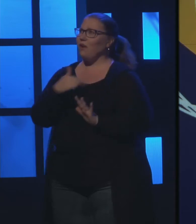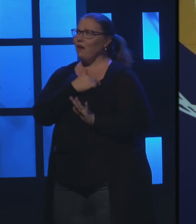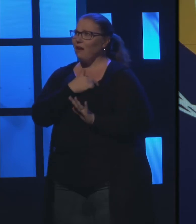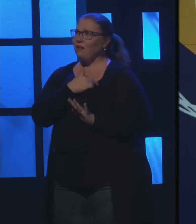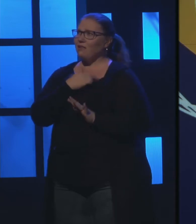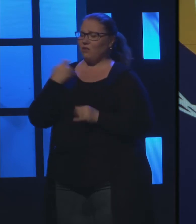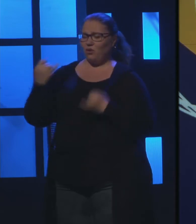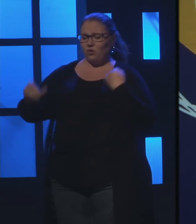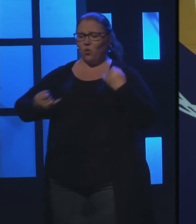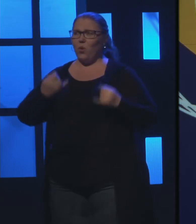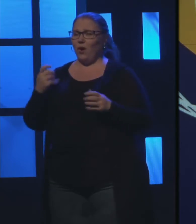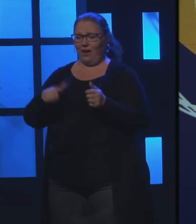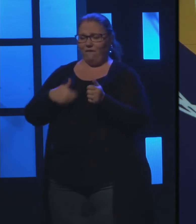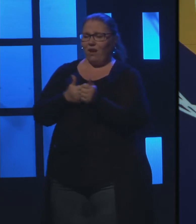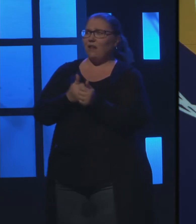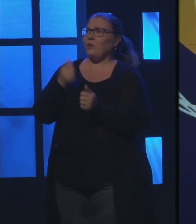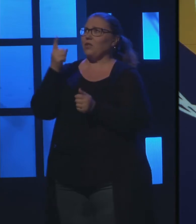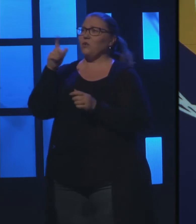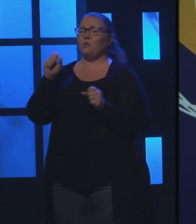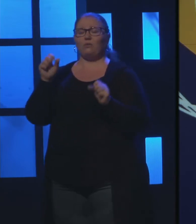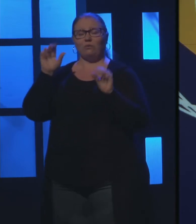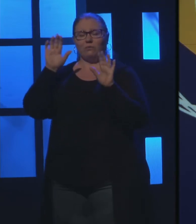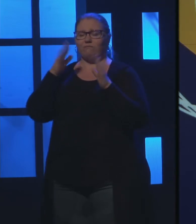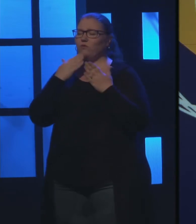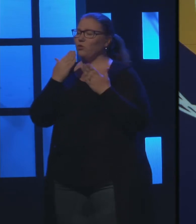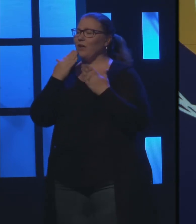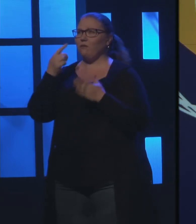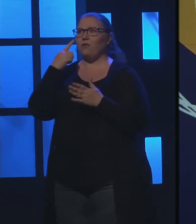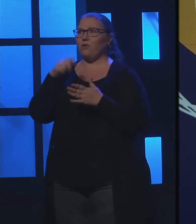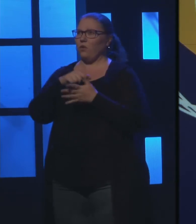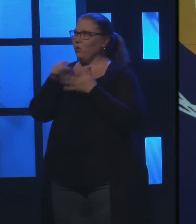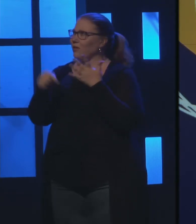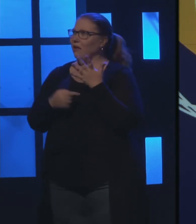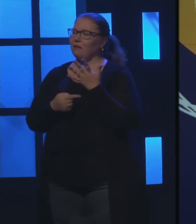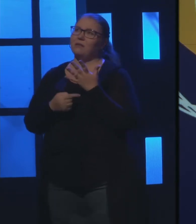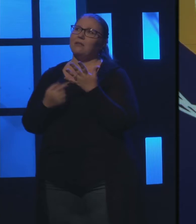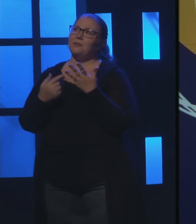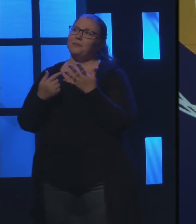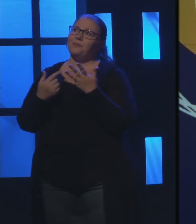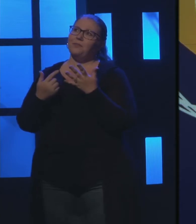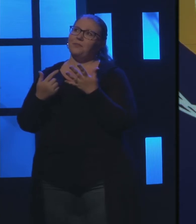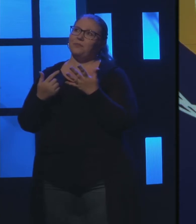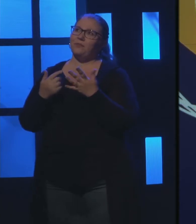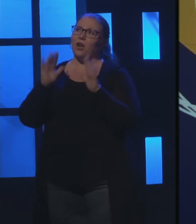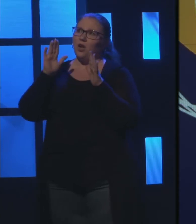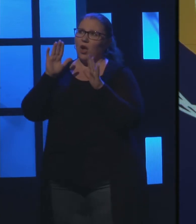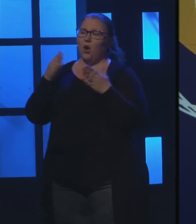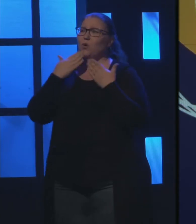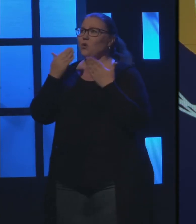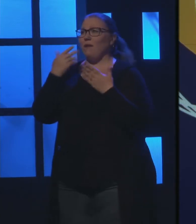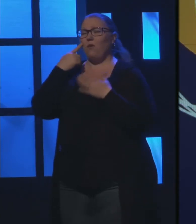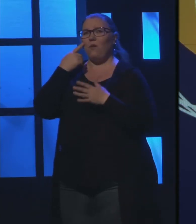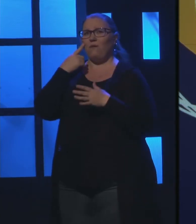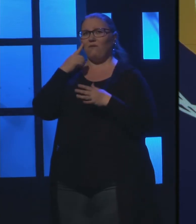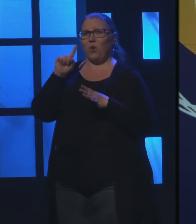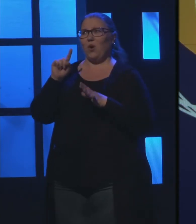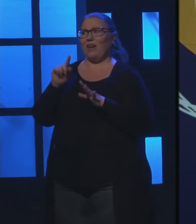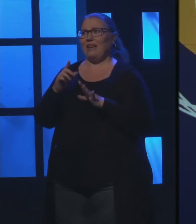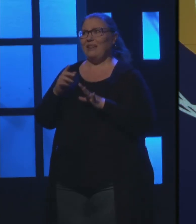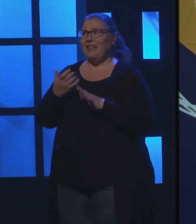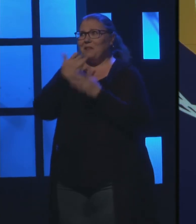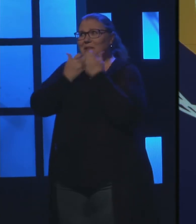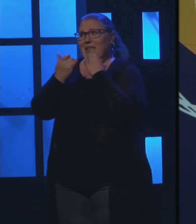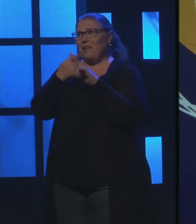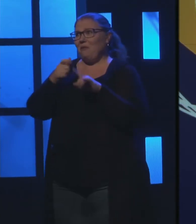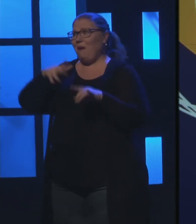the joy of following you. We're grateful, Lord, for those things. And we're grateful for the imperfections of our fathers as well, that we